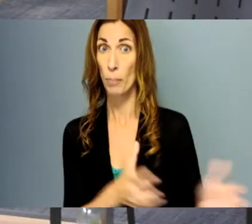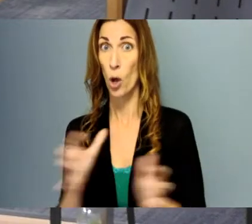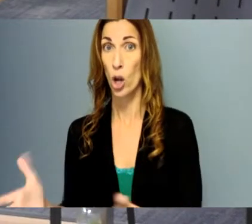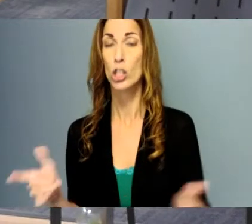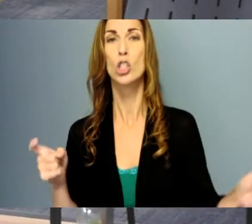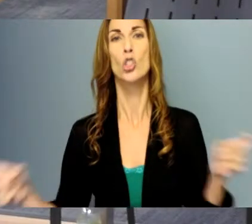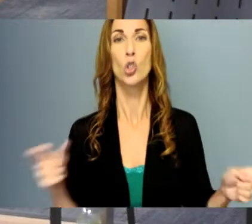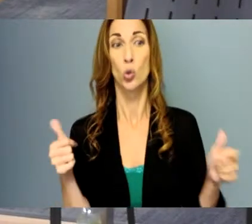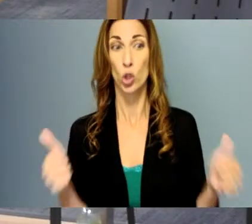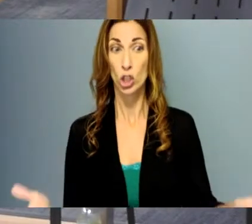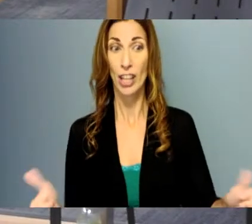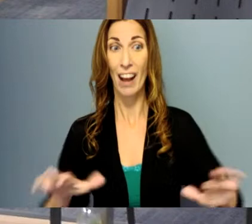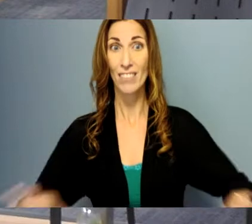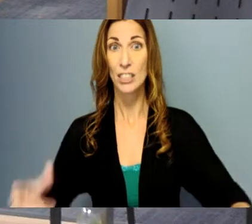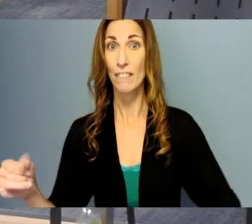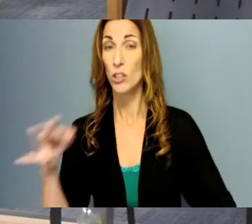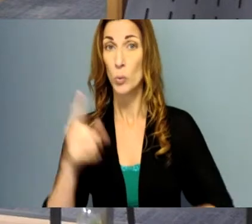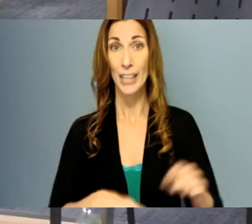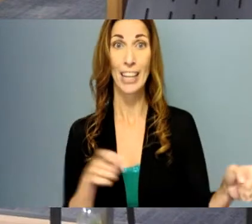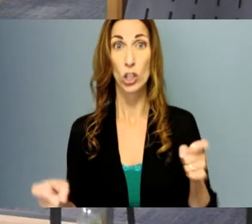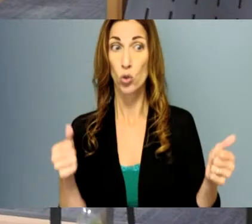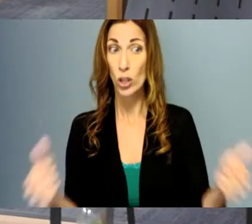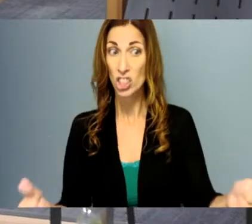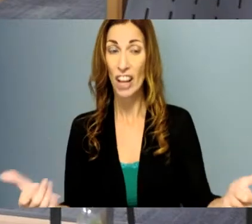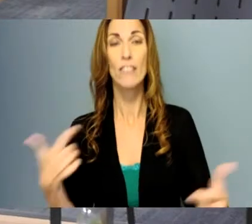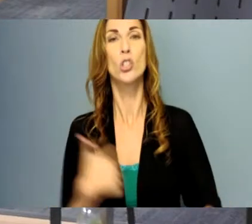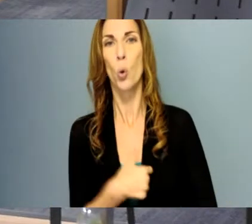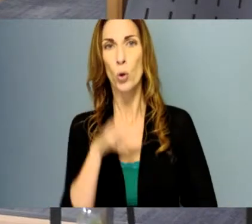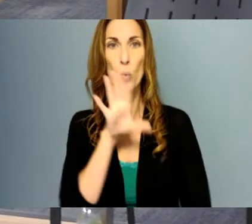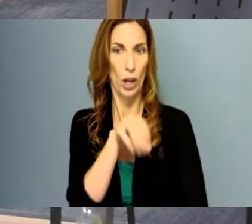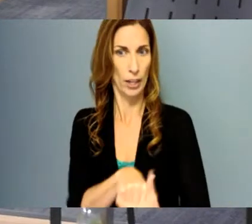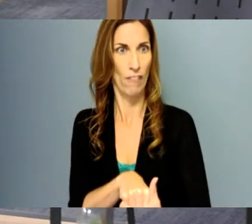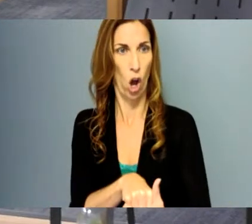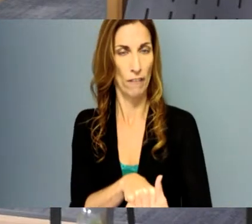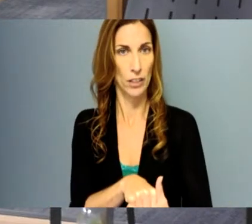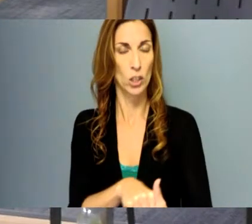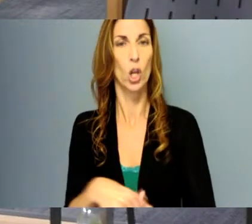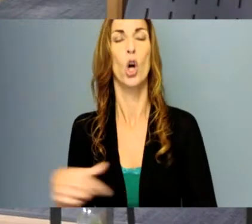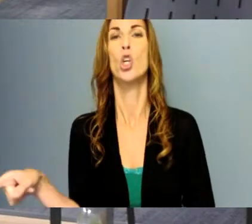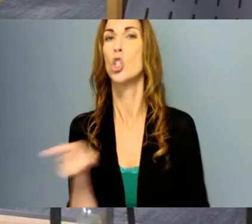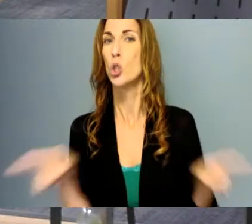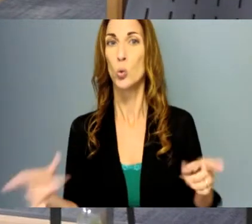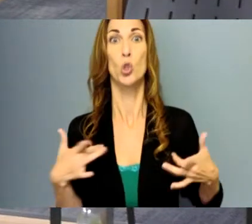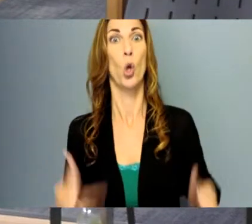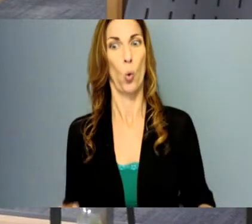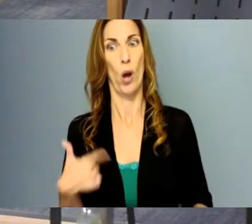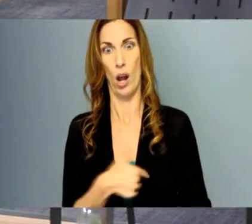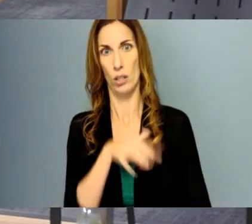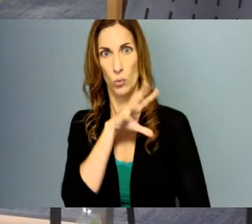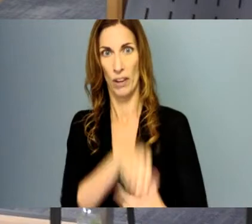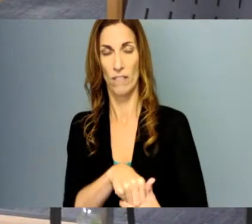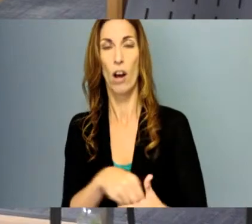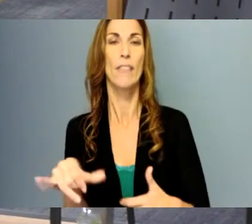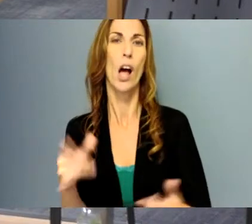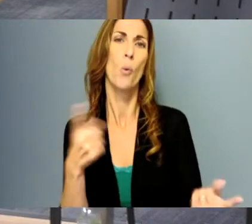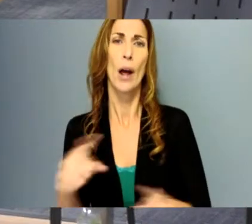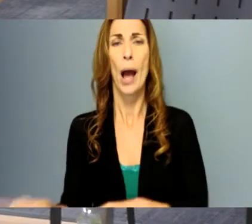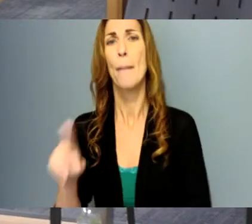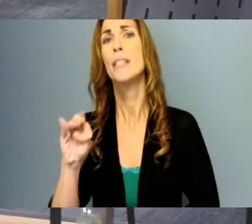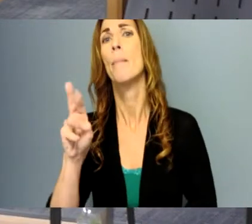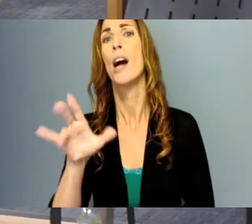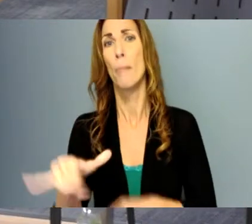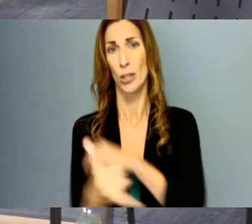control yourselves, because if you can't control yourselves, we will get involved, and you don't want to get involved, like what goes on in Montgomery